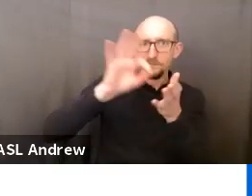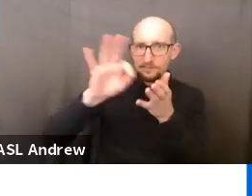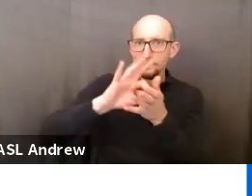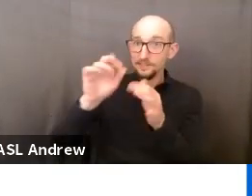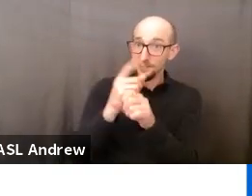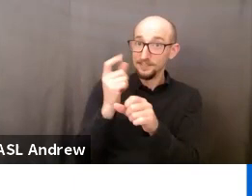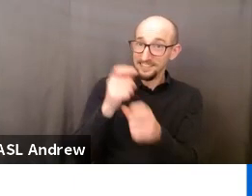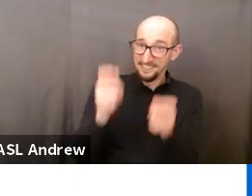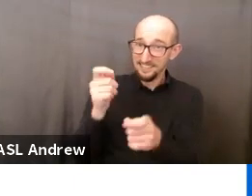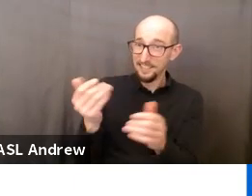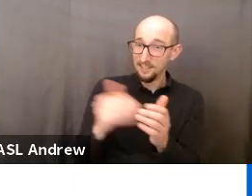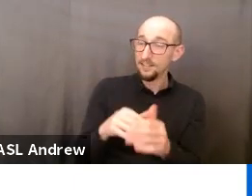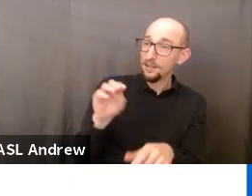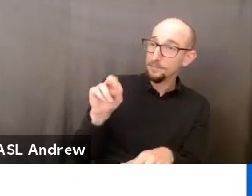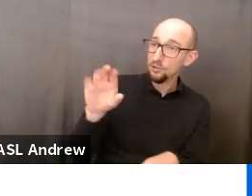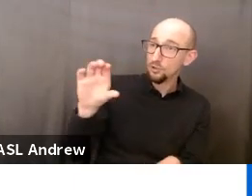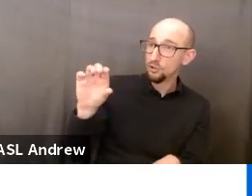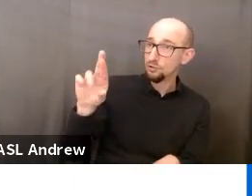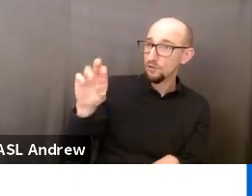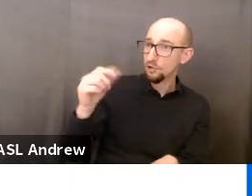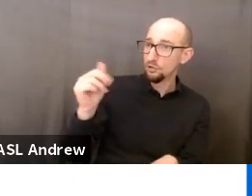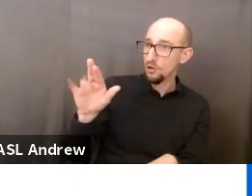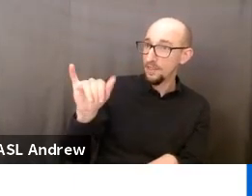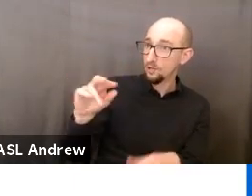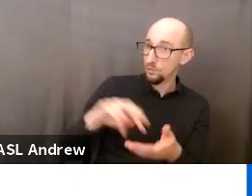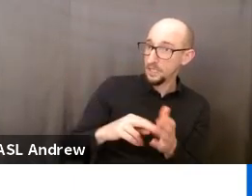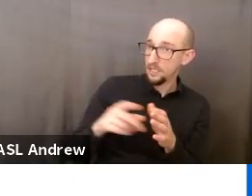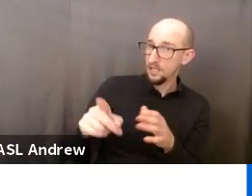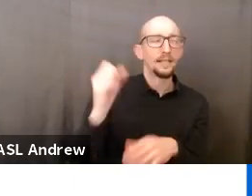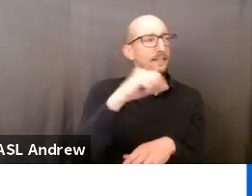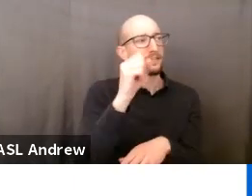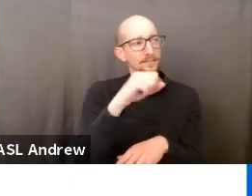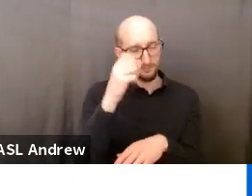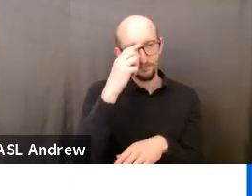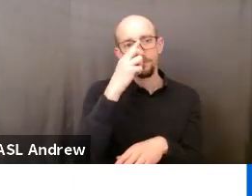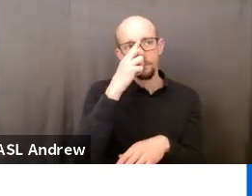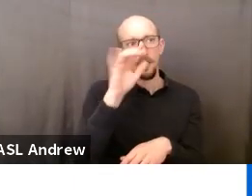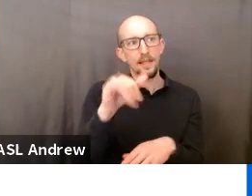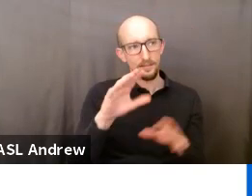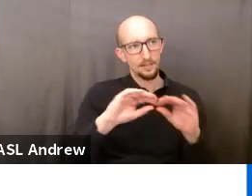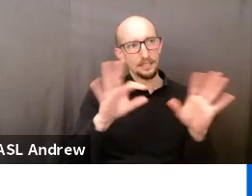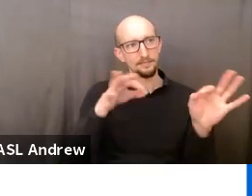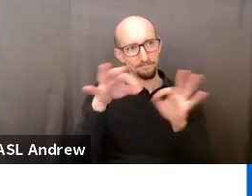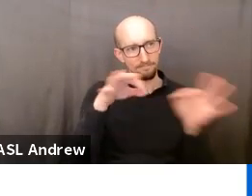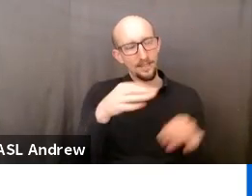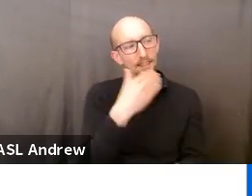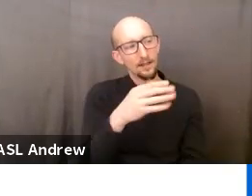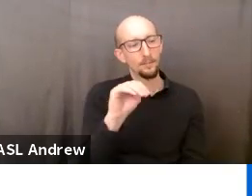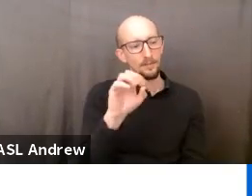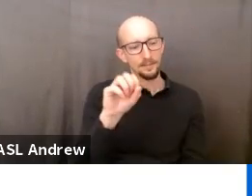was that Mr. Kreger, was that your question? Yes, that's a clear way to put it. Thank you, Ms. Garrett.